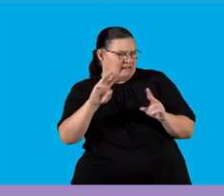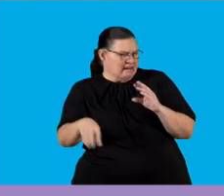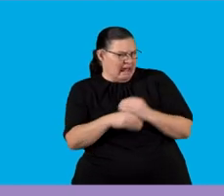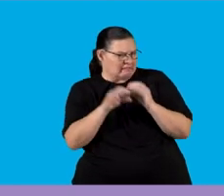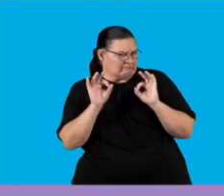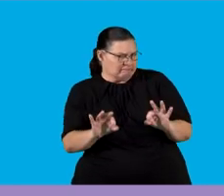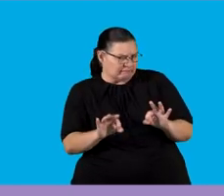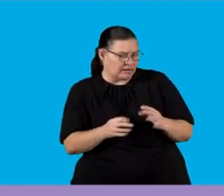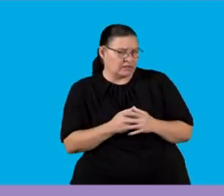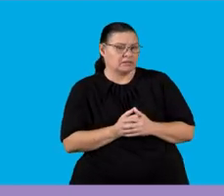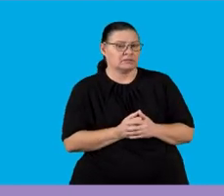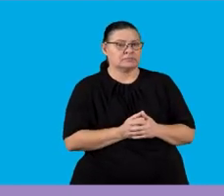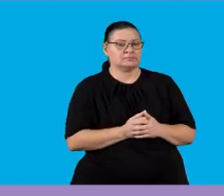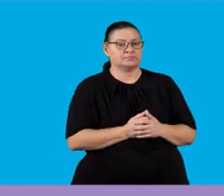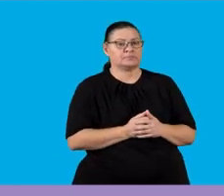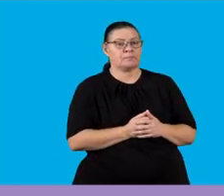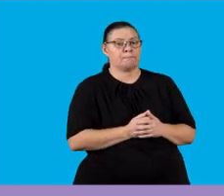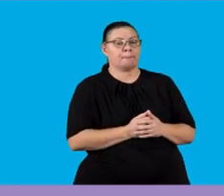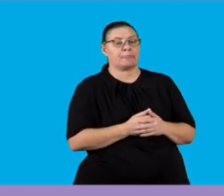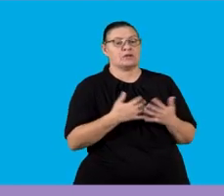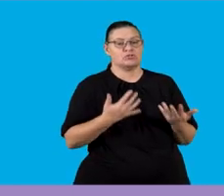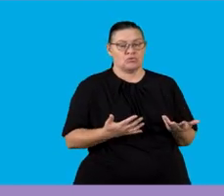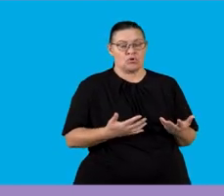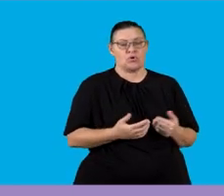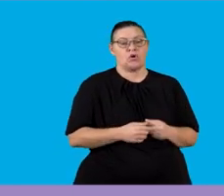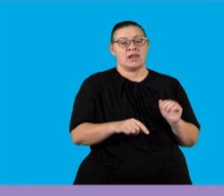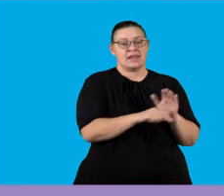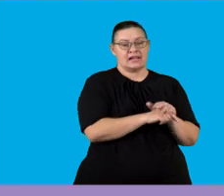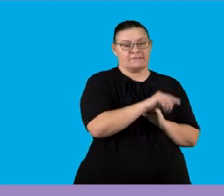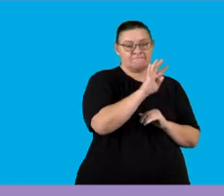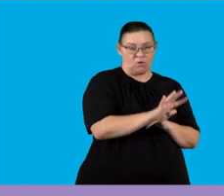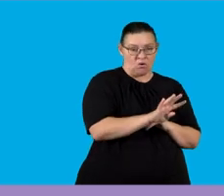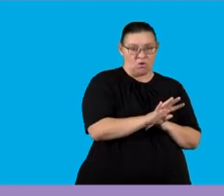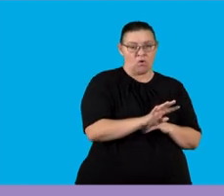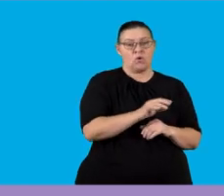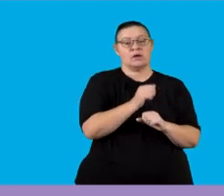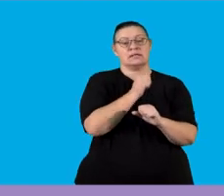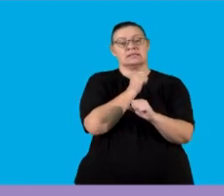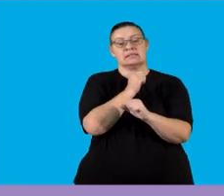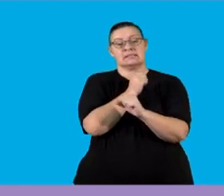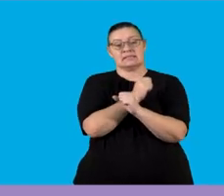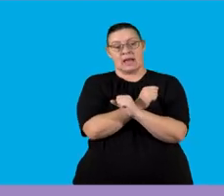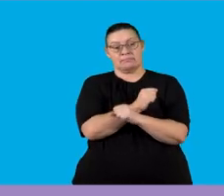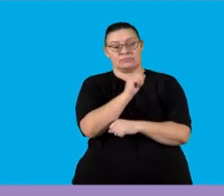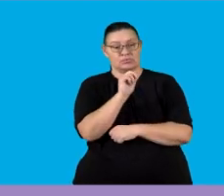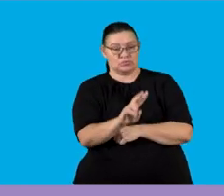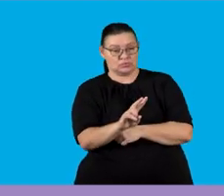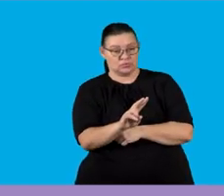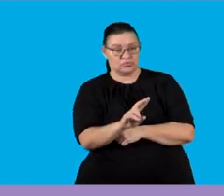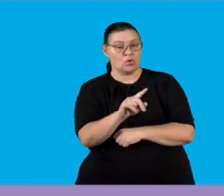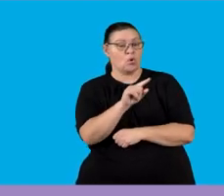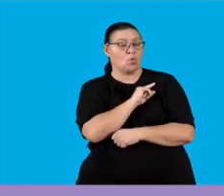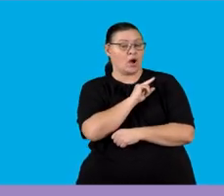2 because we are working with a term 2. And in the end, after we add or subtract the constant value, it is supposed to give us an